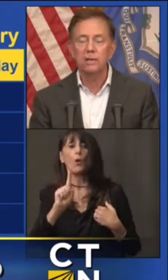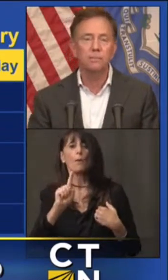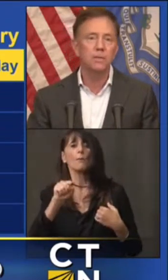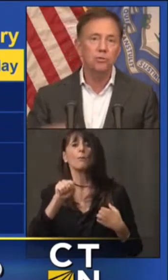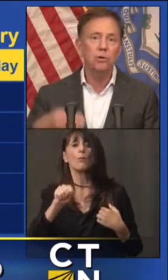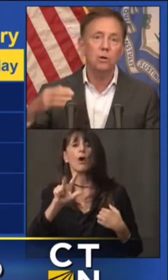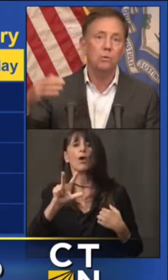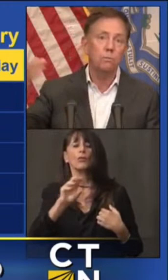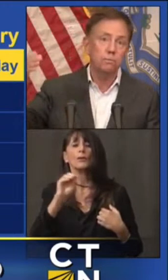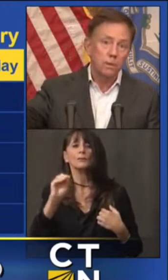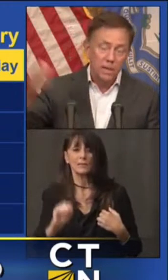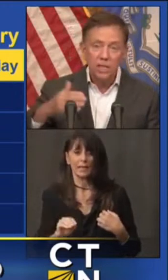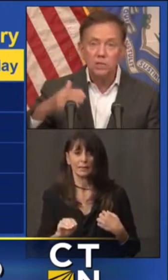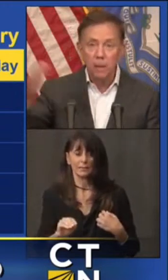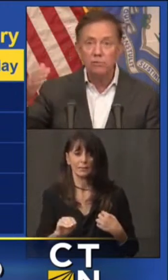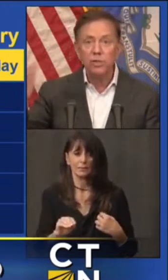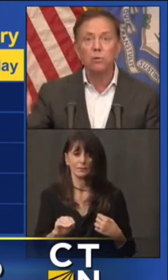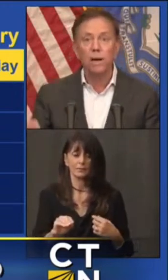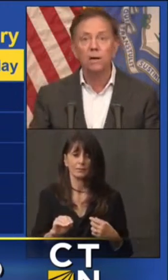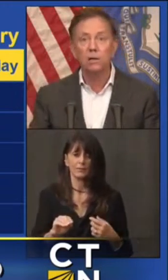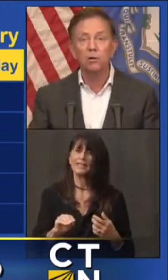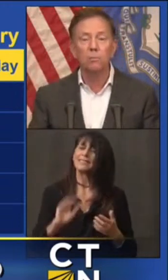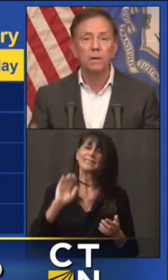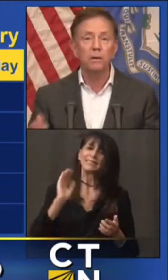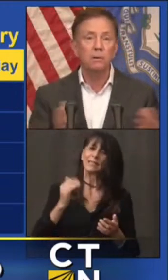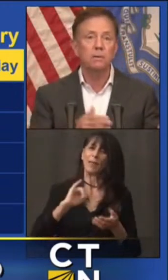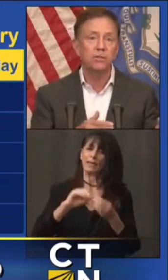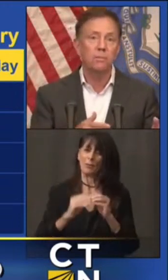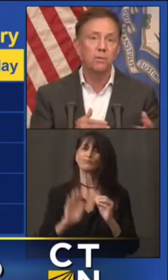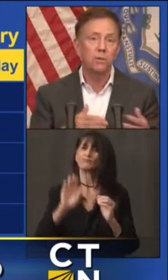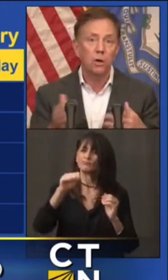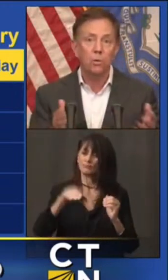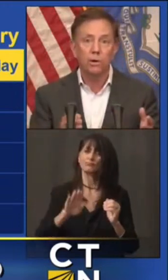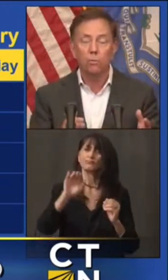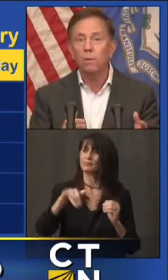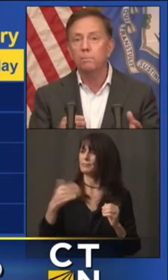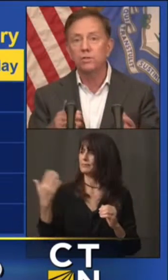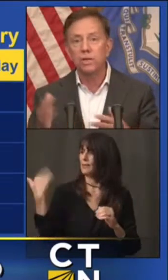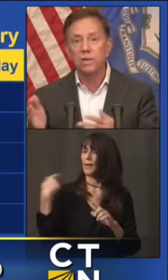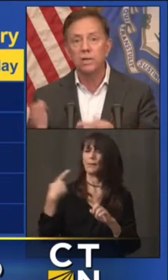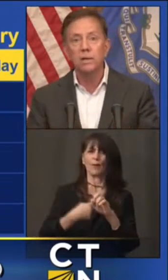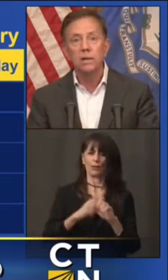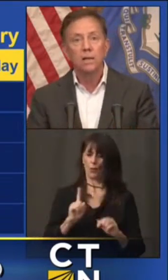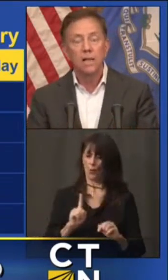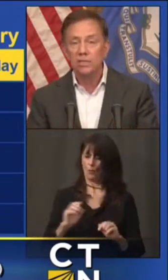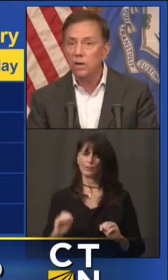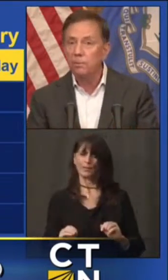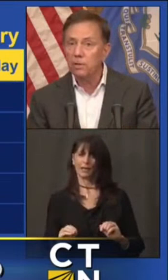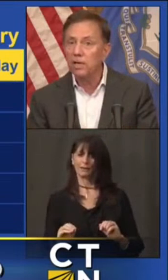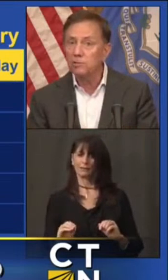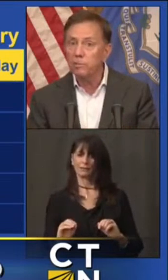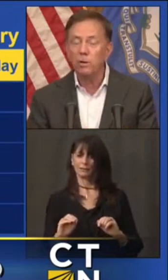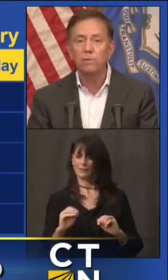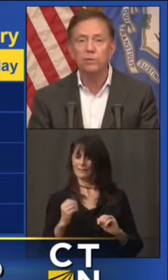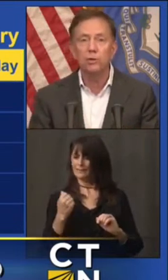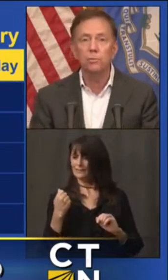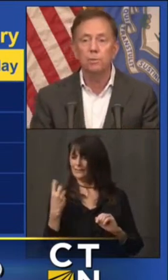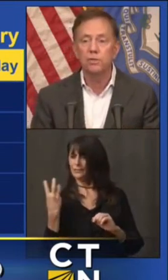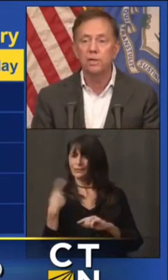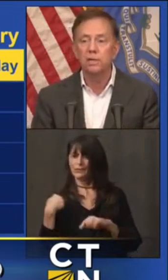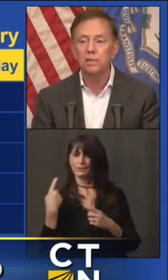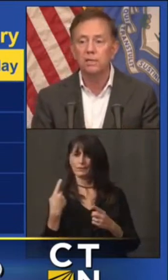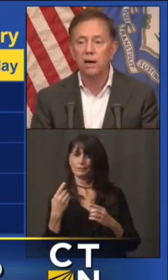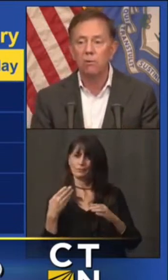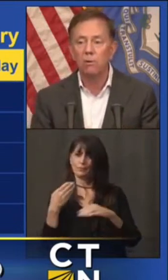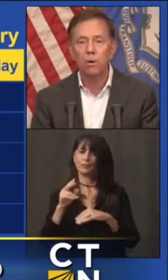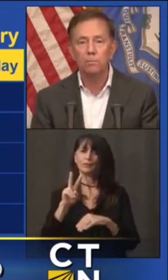1.3%. As you know, it's bouncing around a little bit. Say a month ago we were at 1%. Last couple of days we've been over